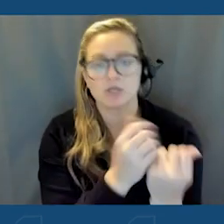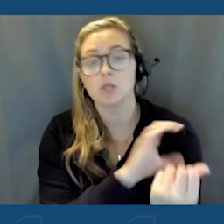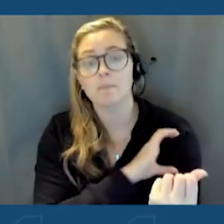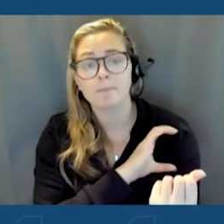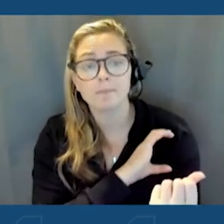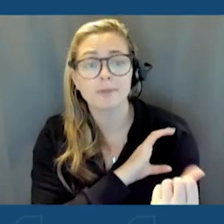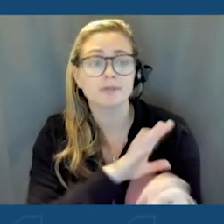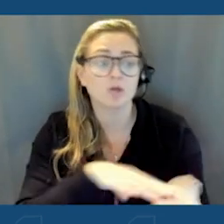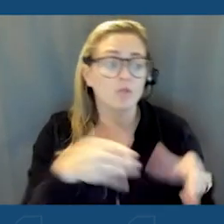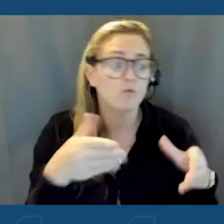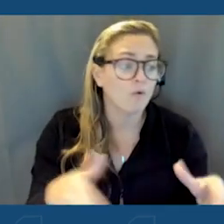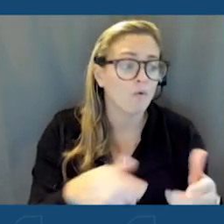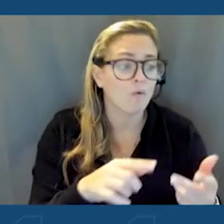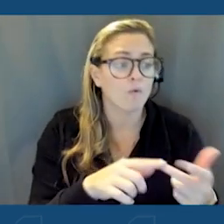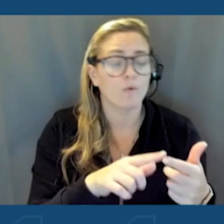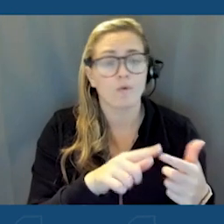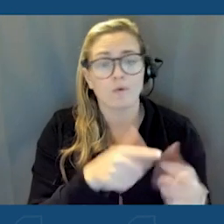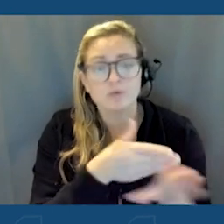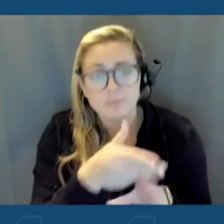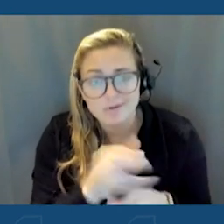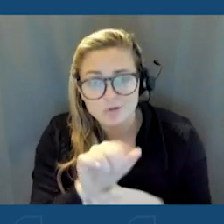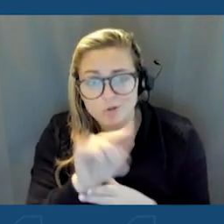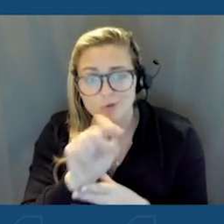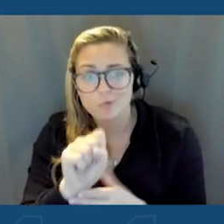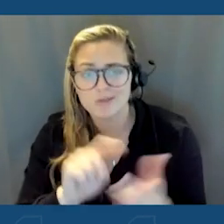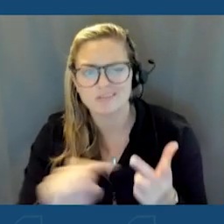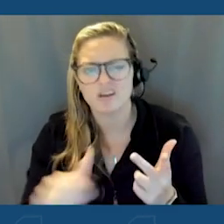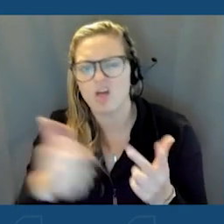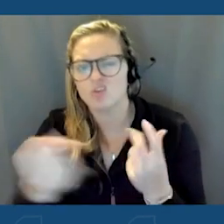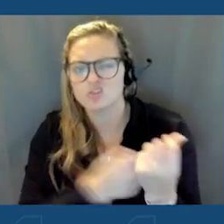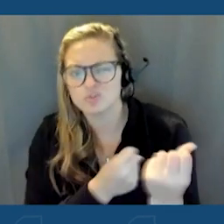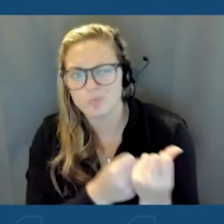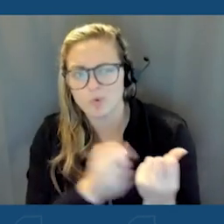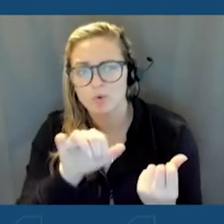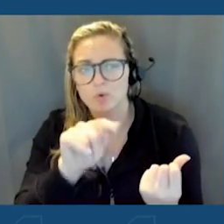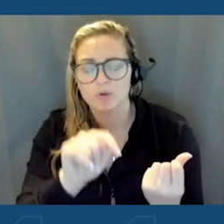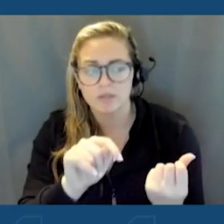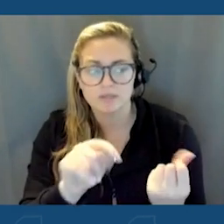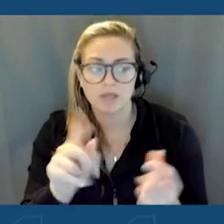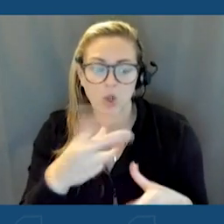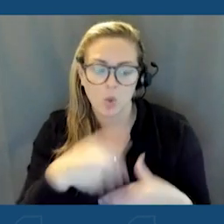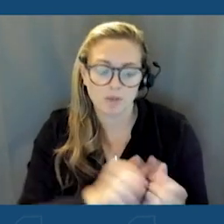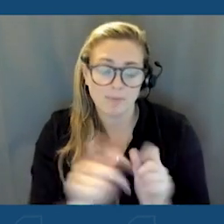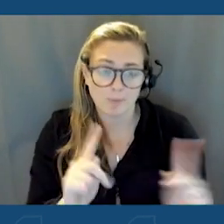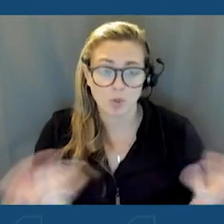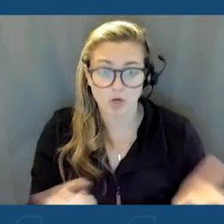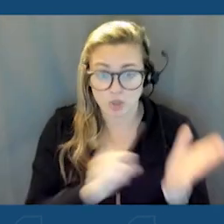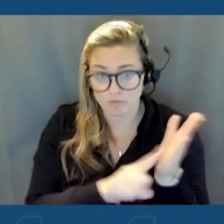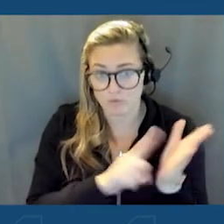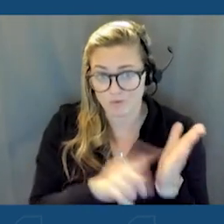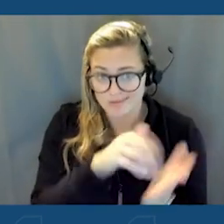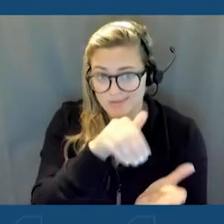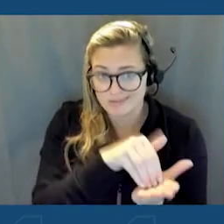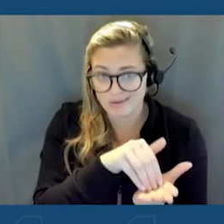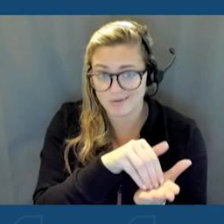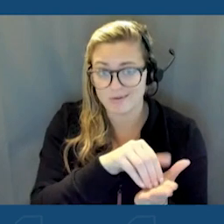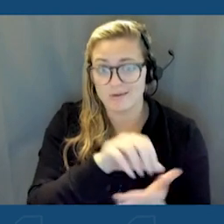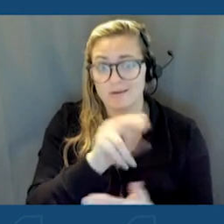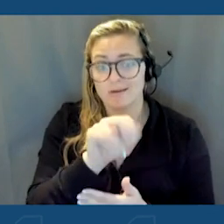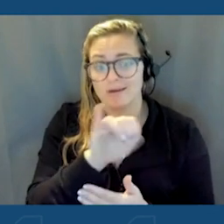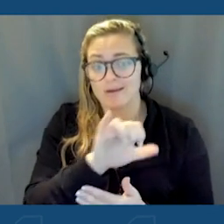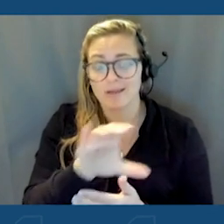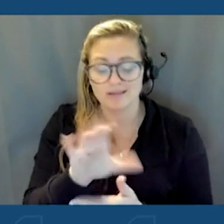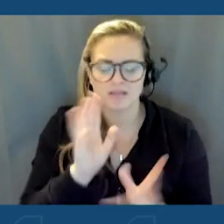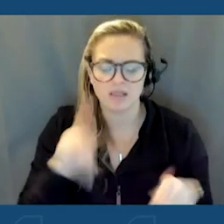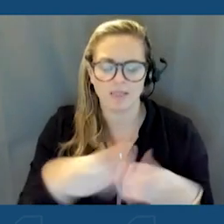our specialty units and other support units, including the colleagues here at the Forensic Center and at the NISEC, who provide intelligence to allow us